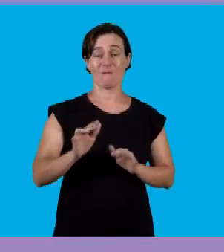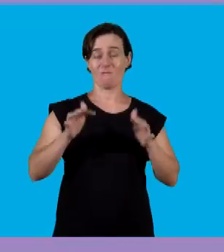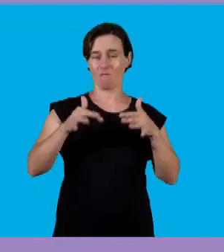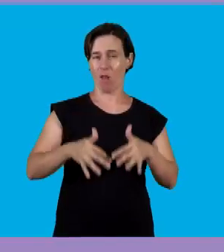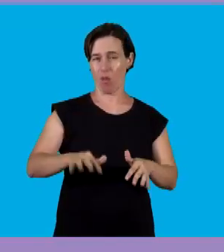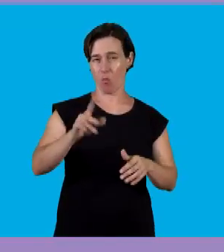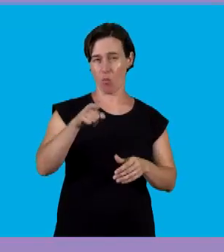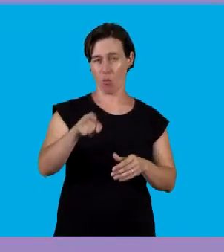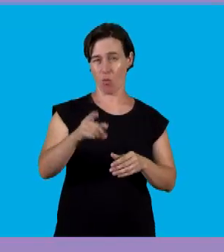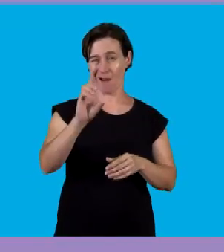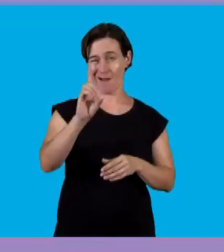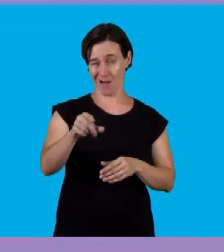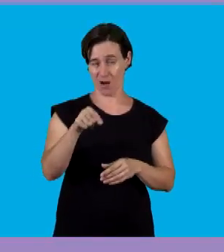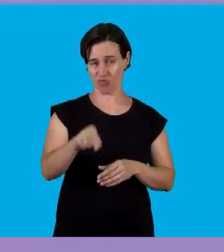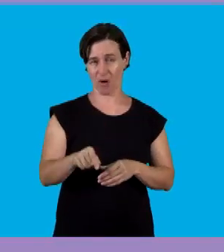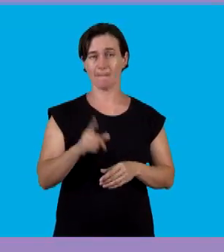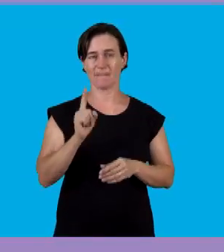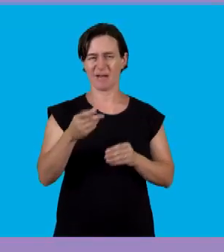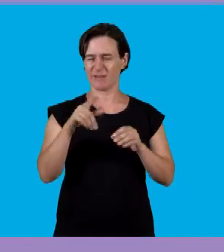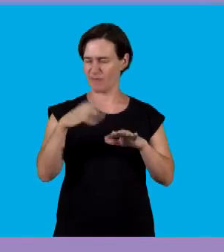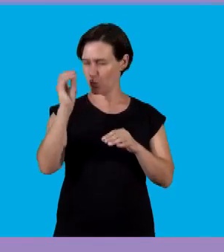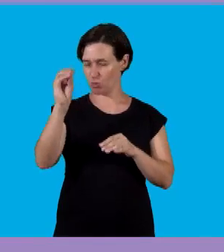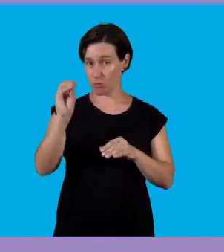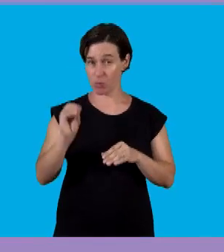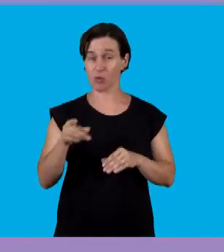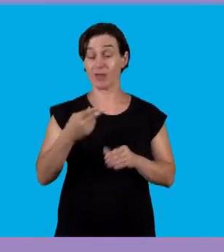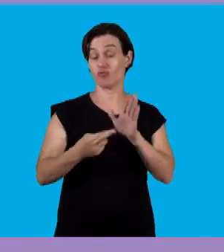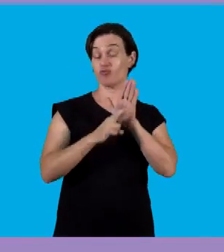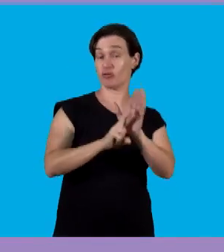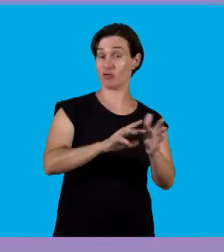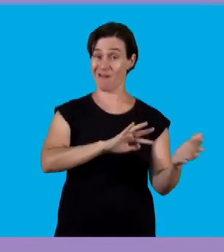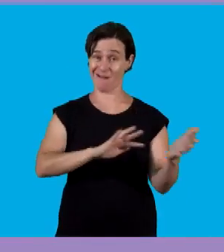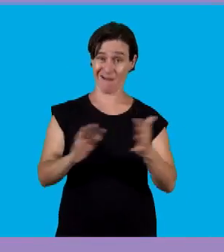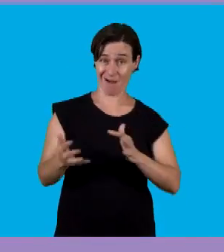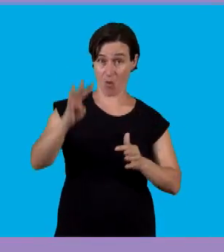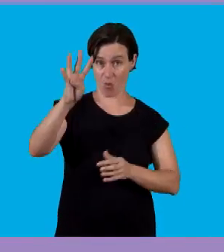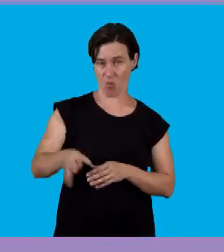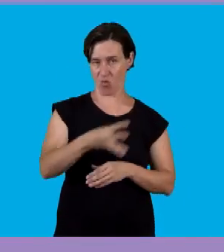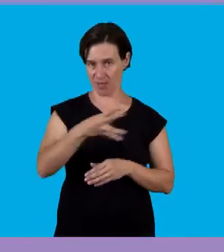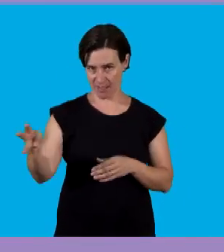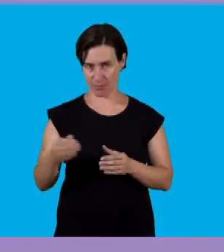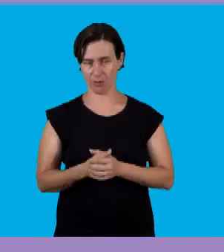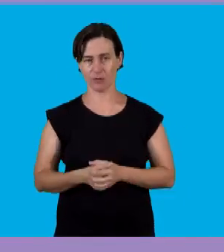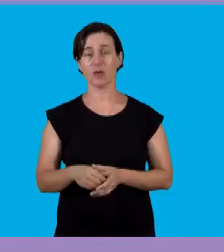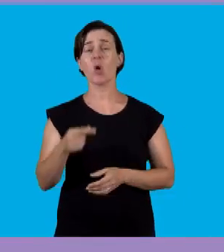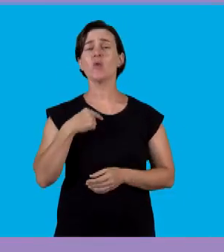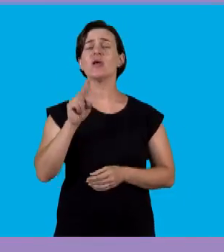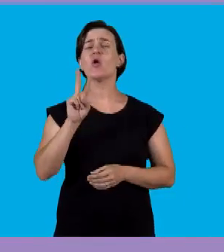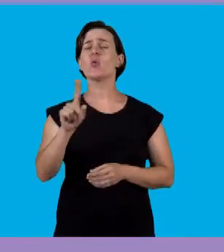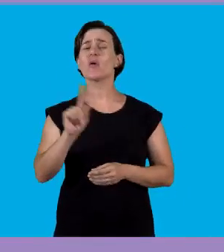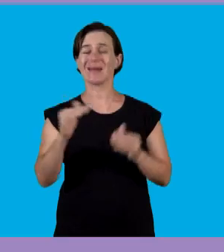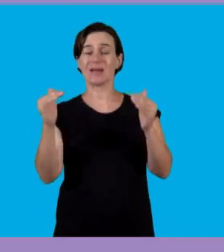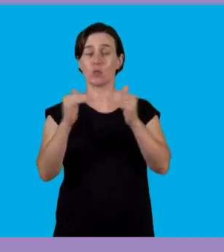in the flow diagram and represent this information in a table. Remember, we are looking at